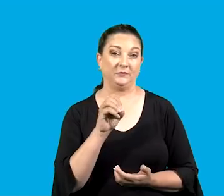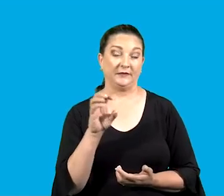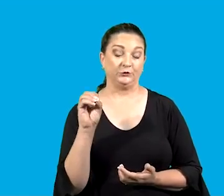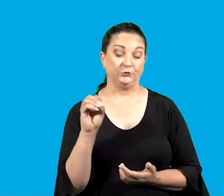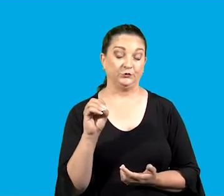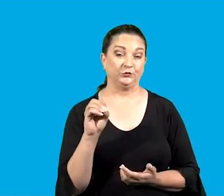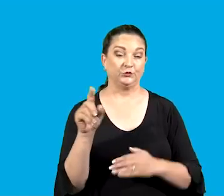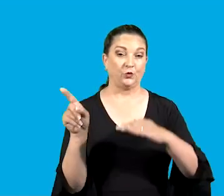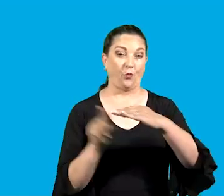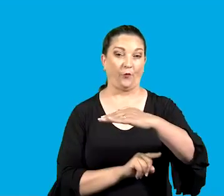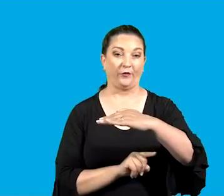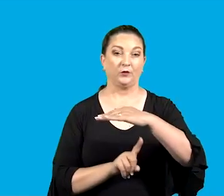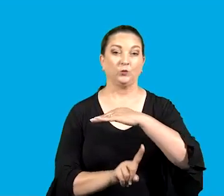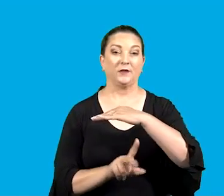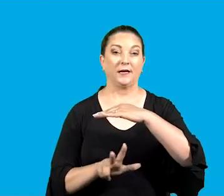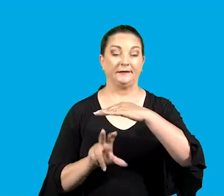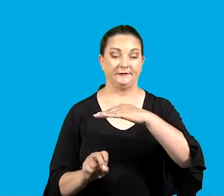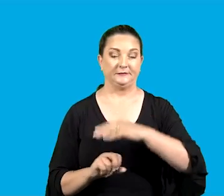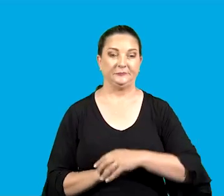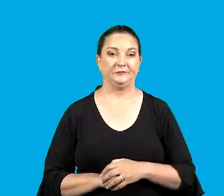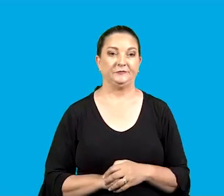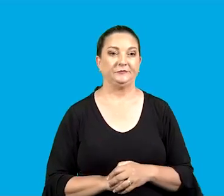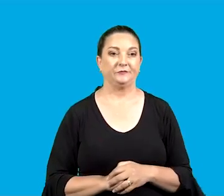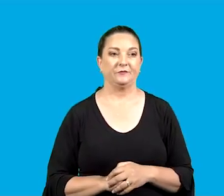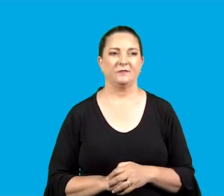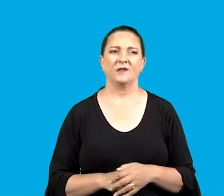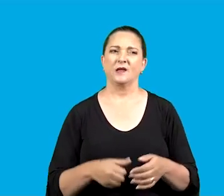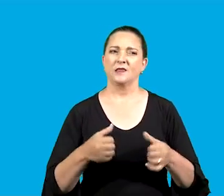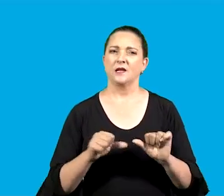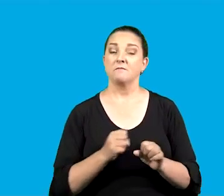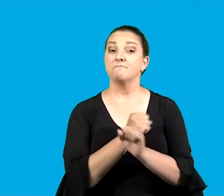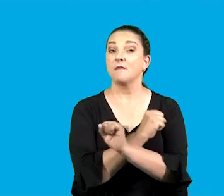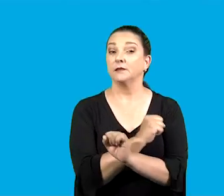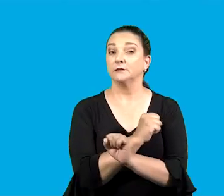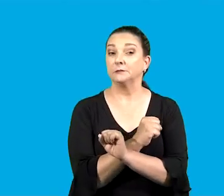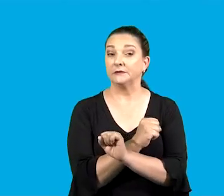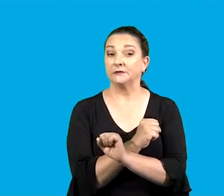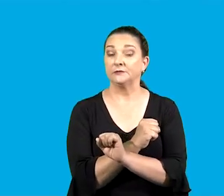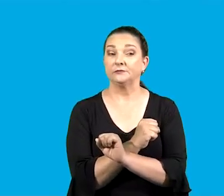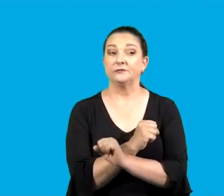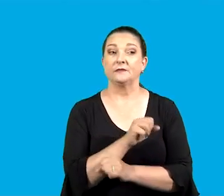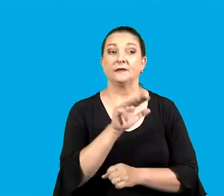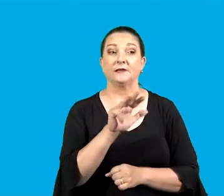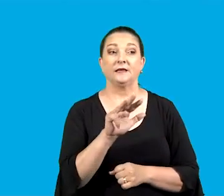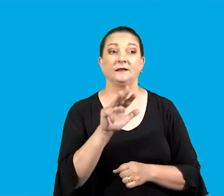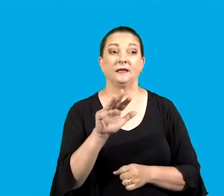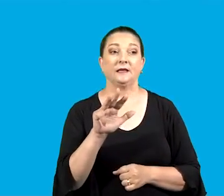100 over 180. Then I multiply that by